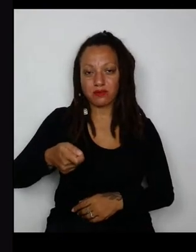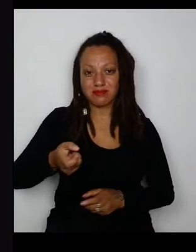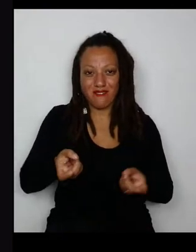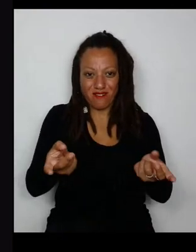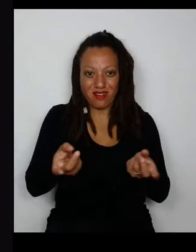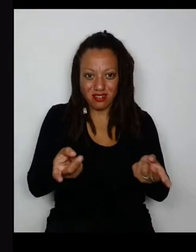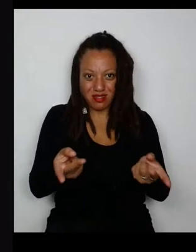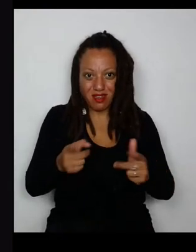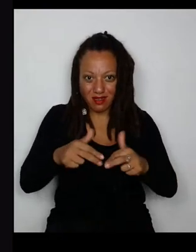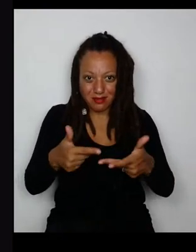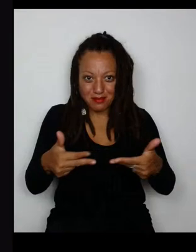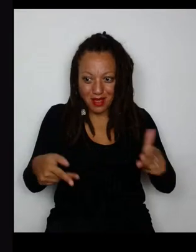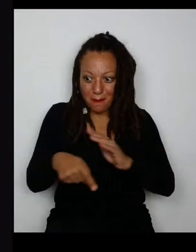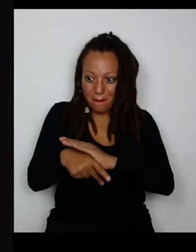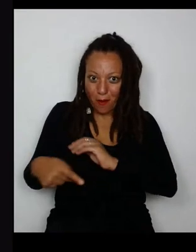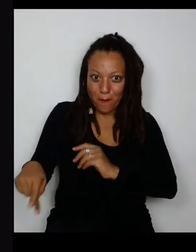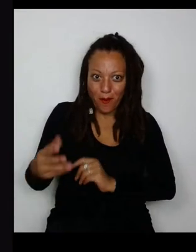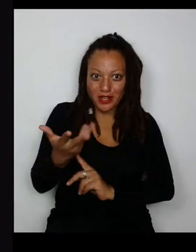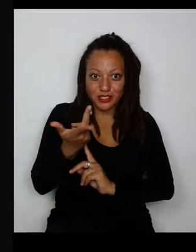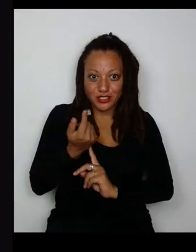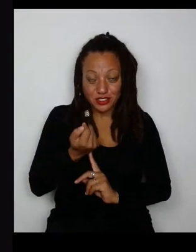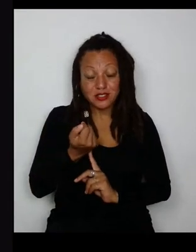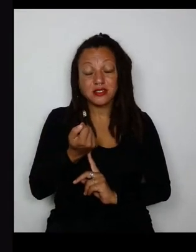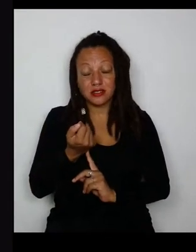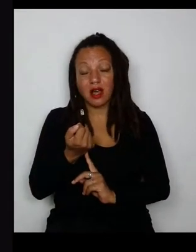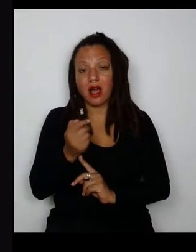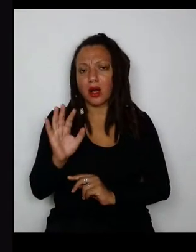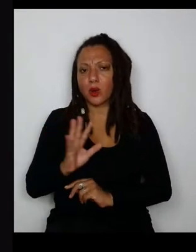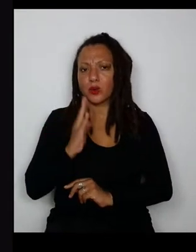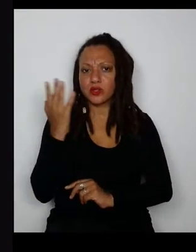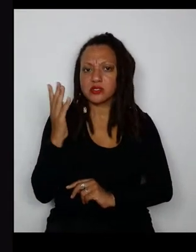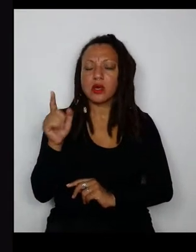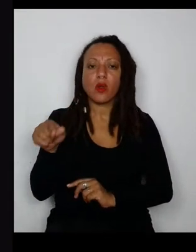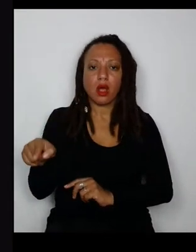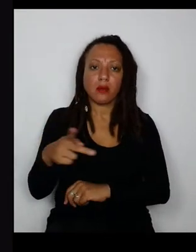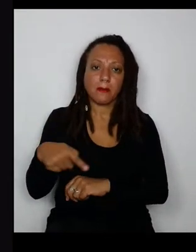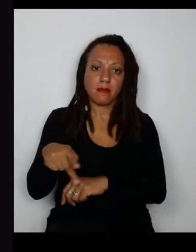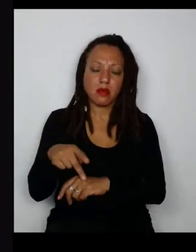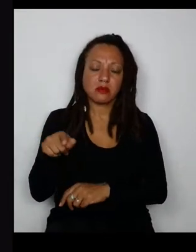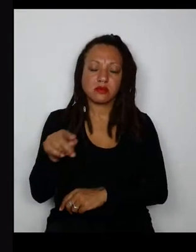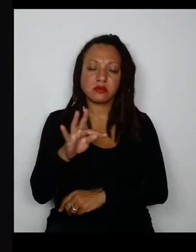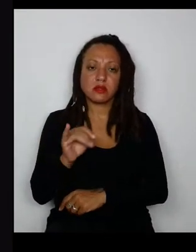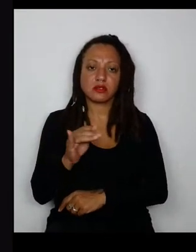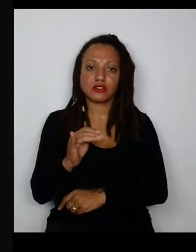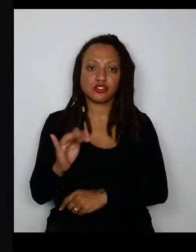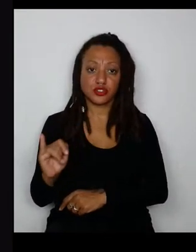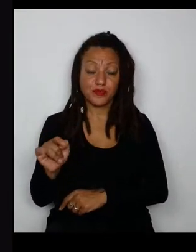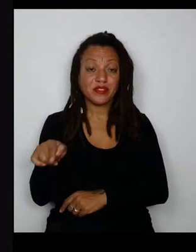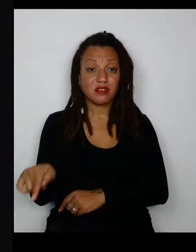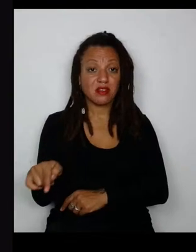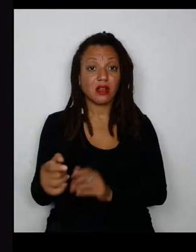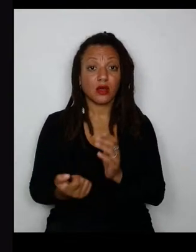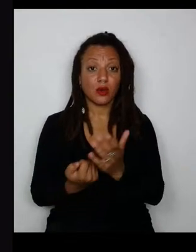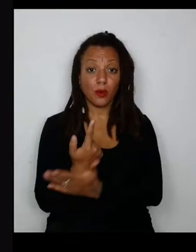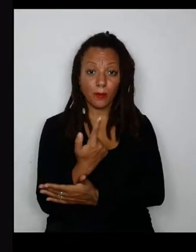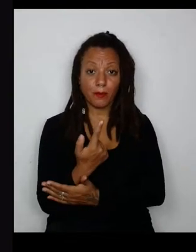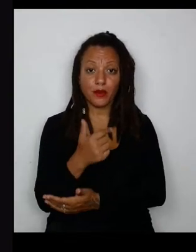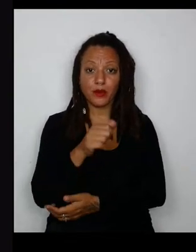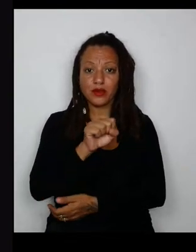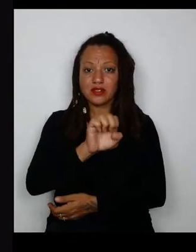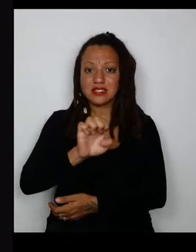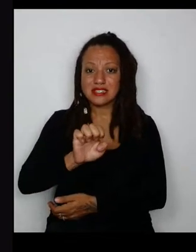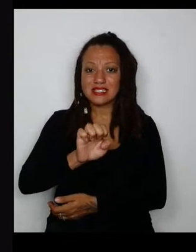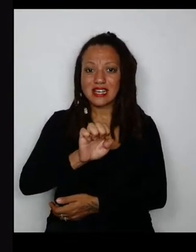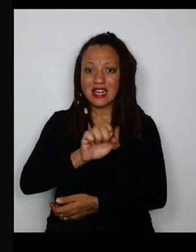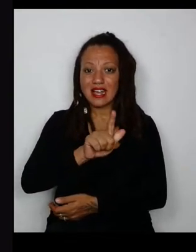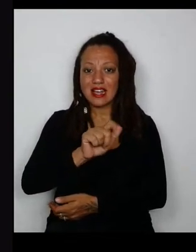auction of gogan's works and objects and this portrait was bought by